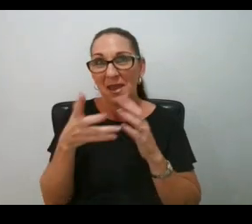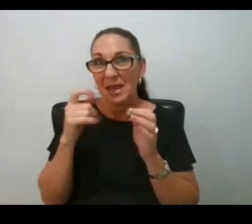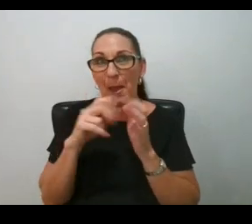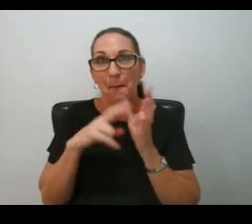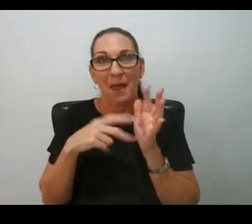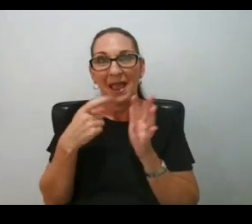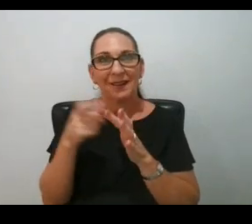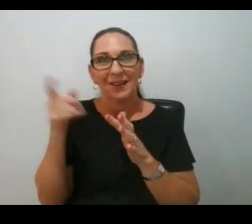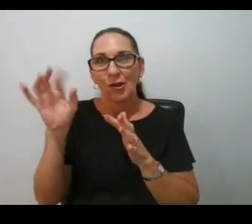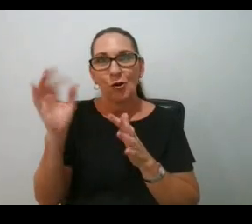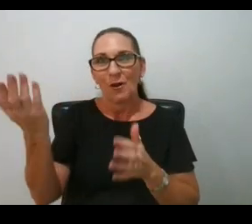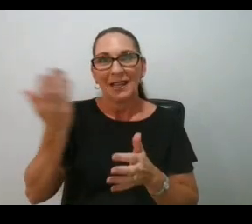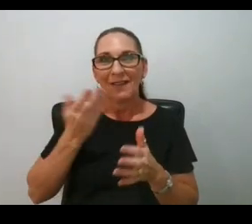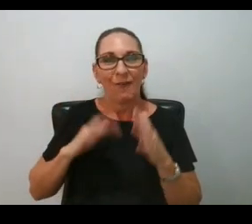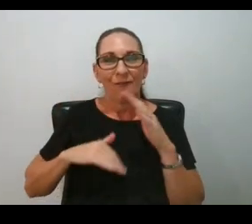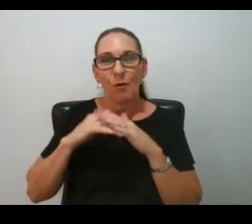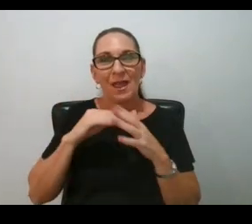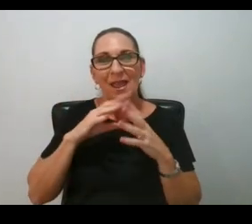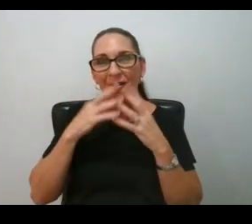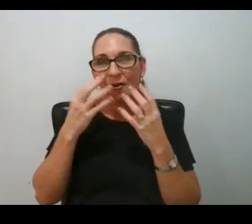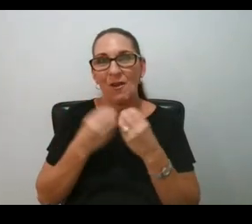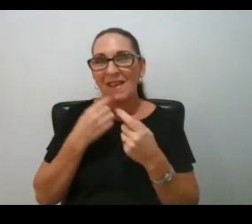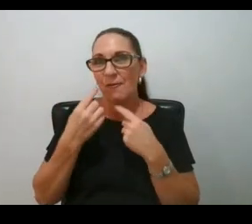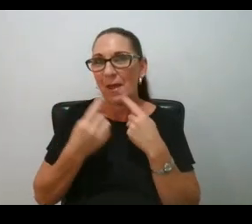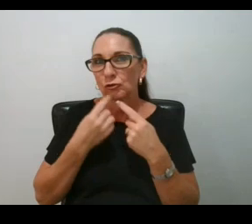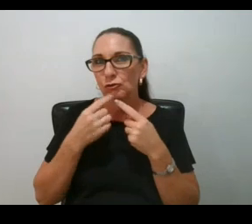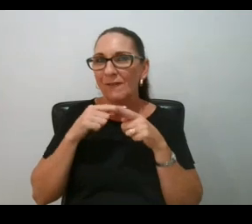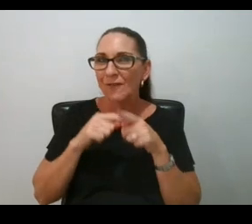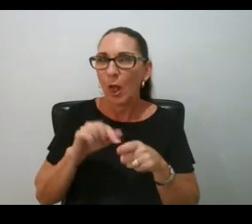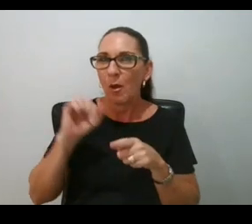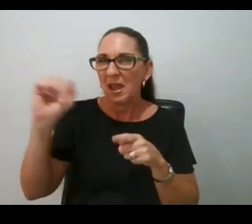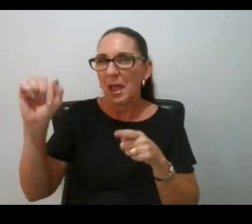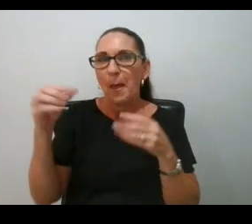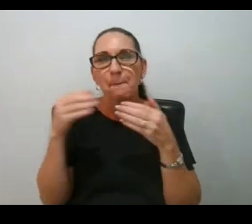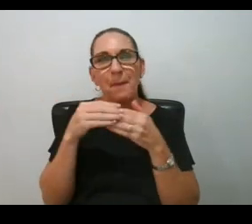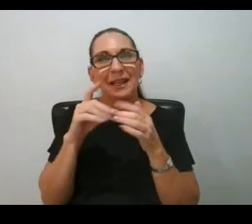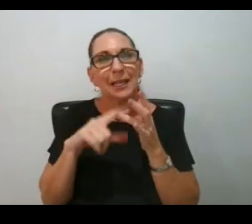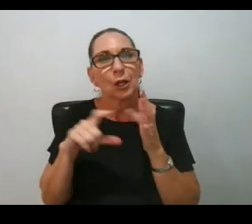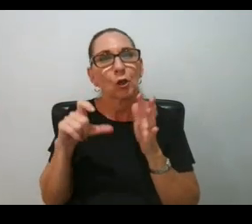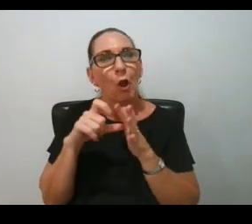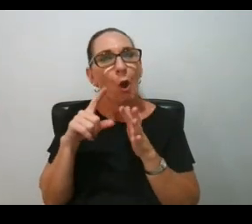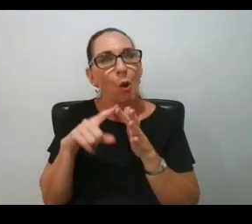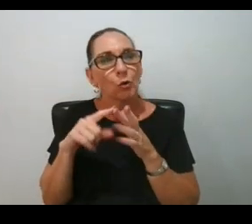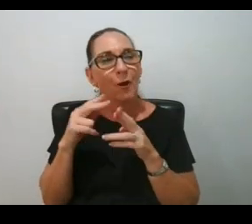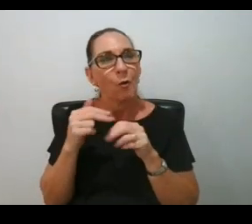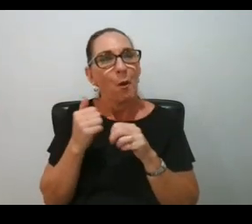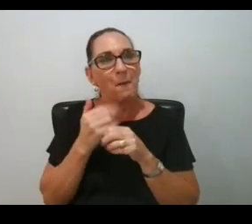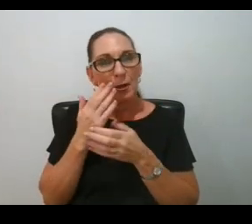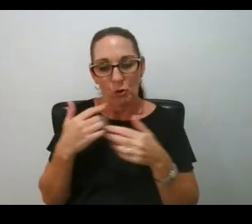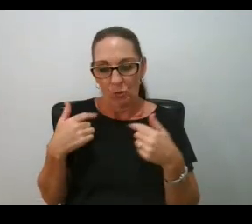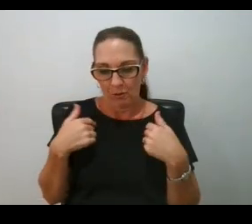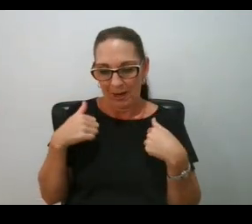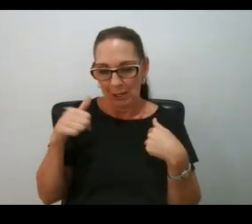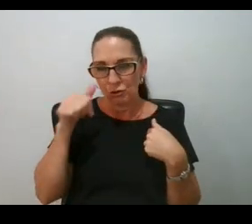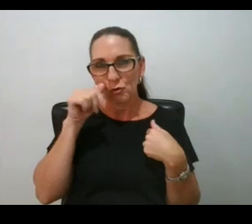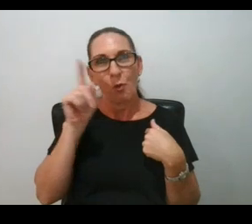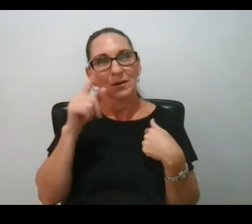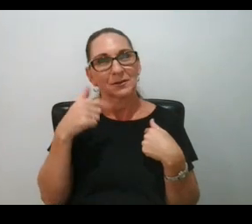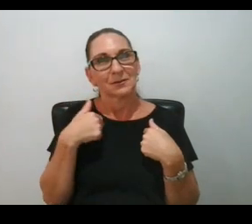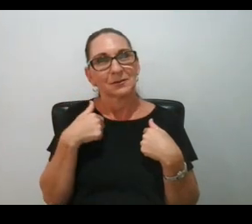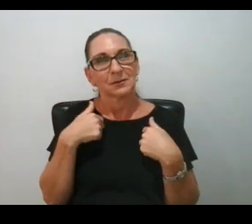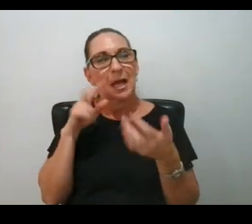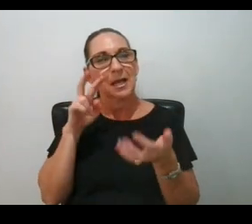have under the banking code to ensure I was aware of what I was getting myself into as a